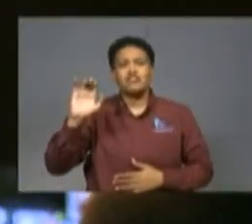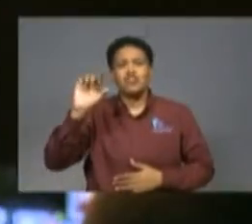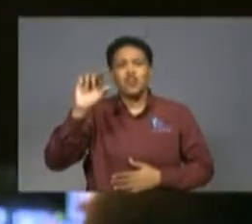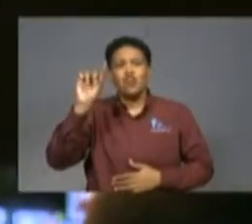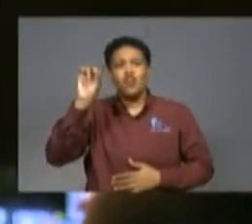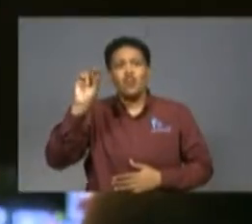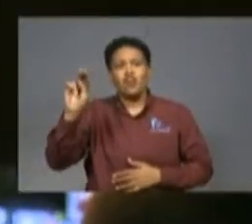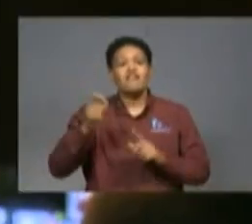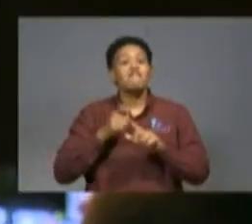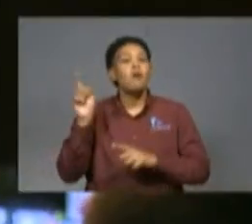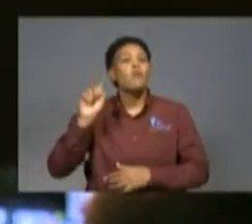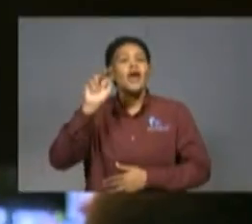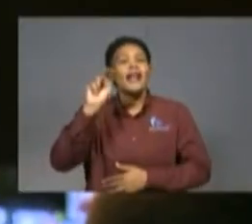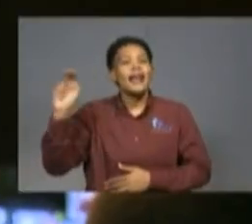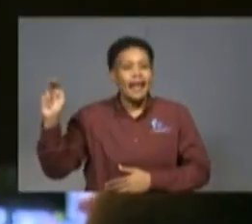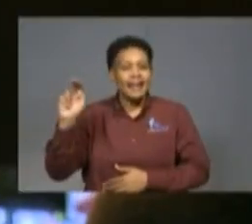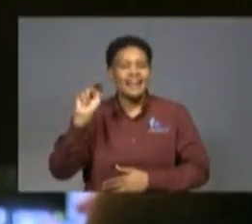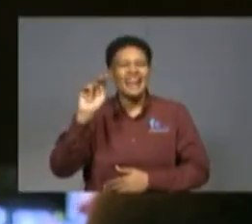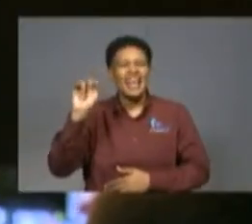from Nationwide News Network.